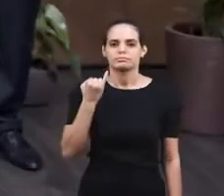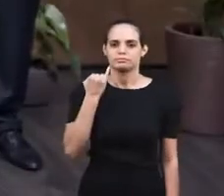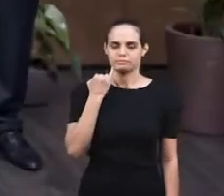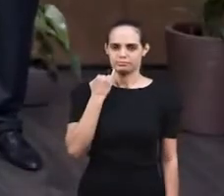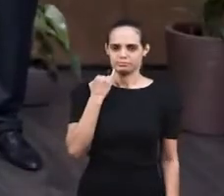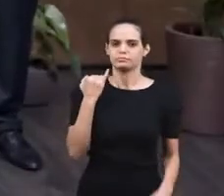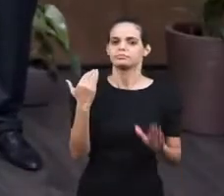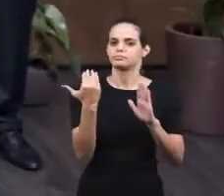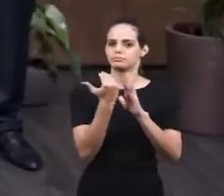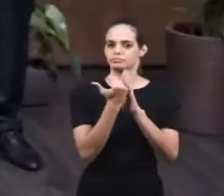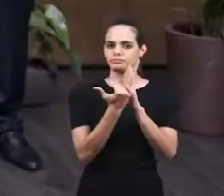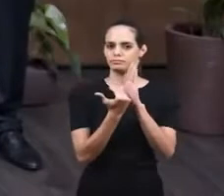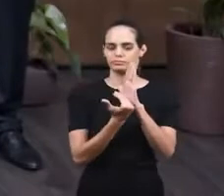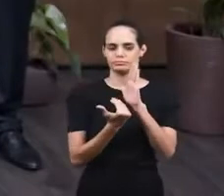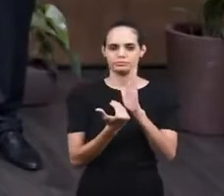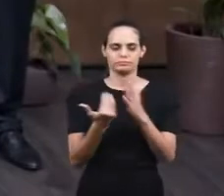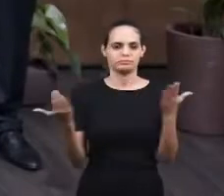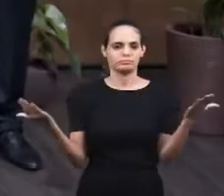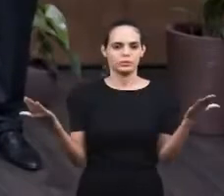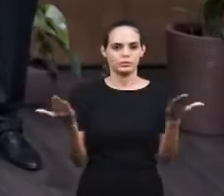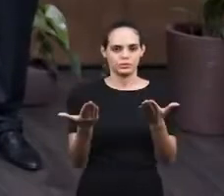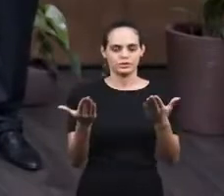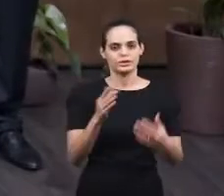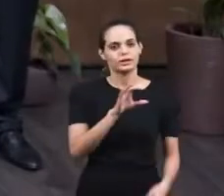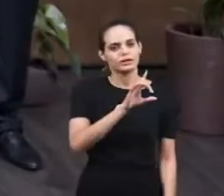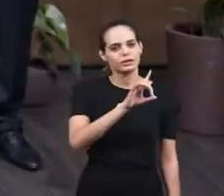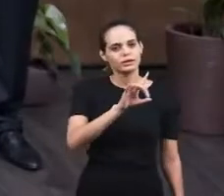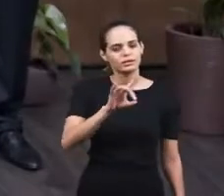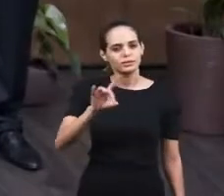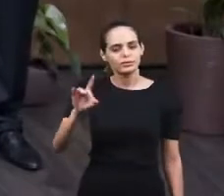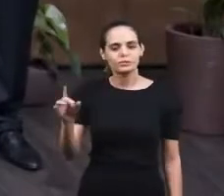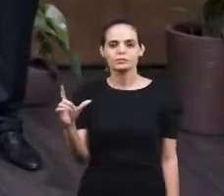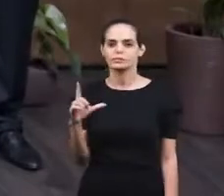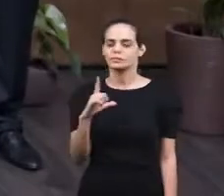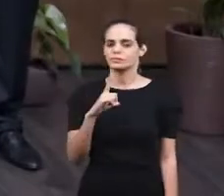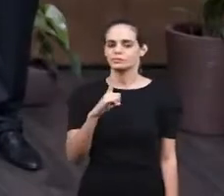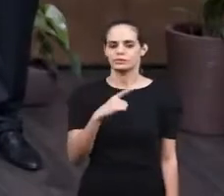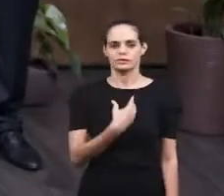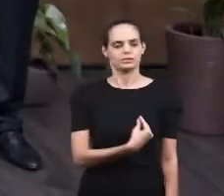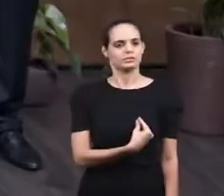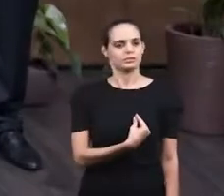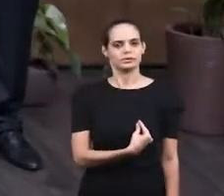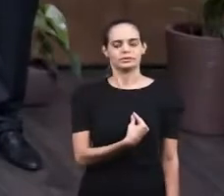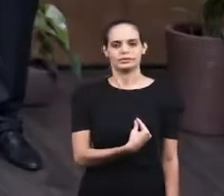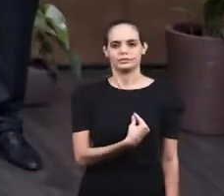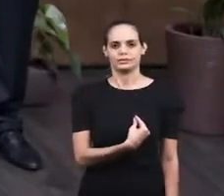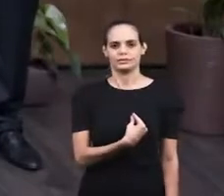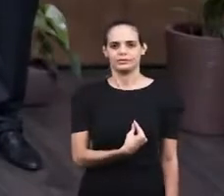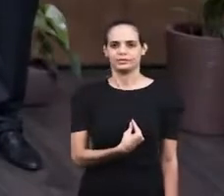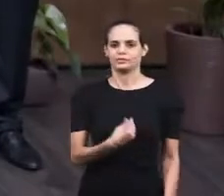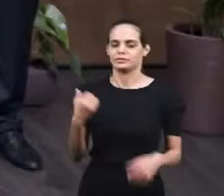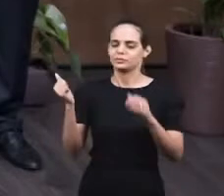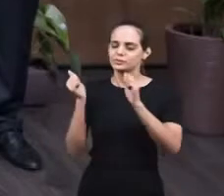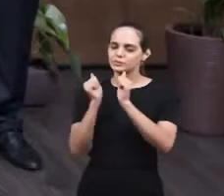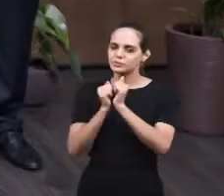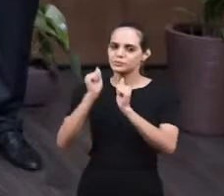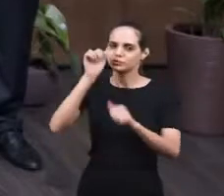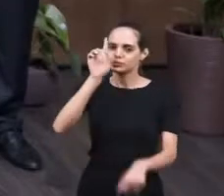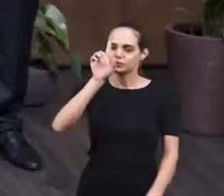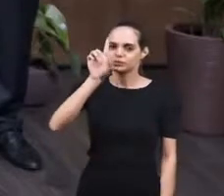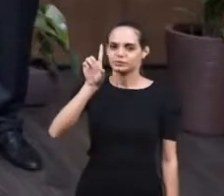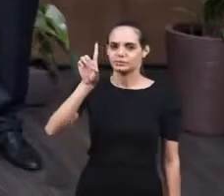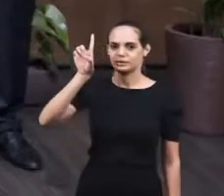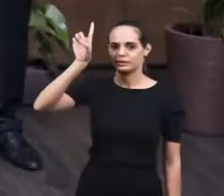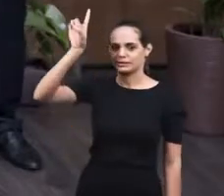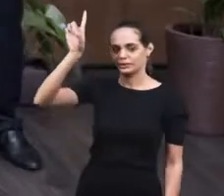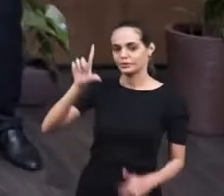today's program, so that everyone may have their lives right